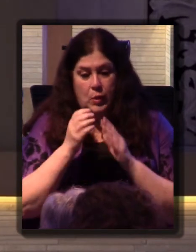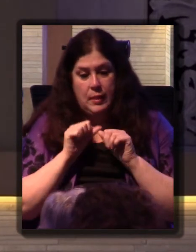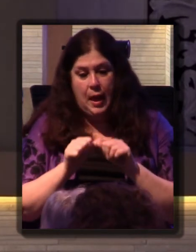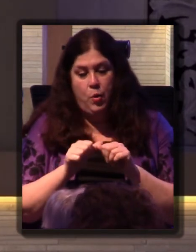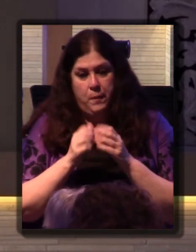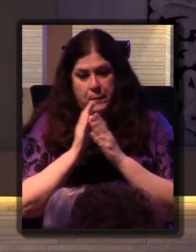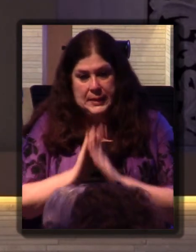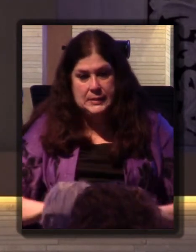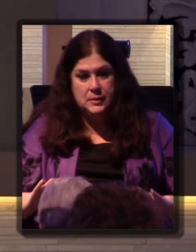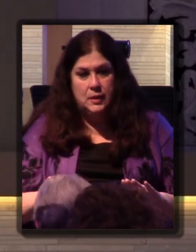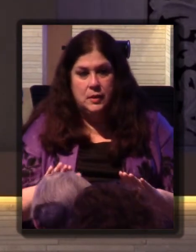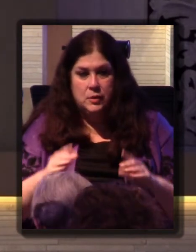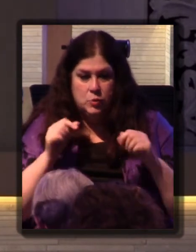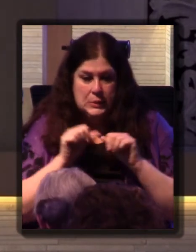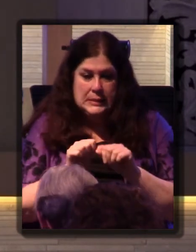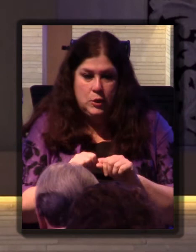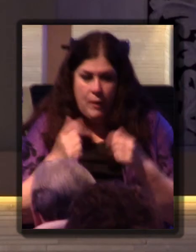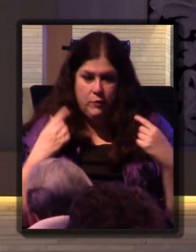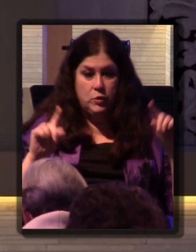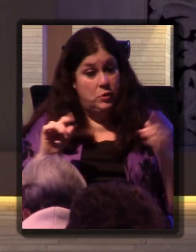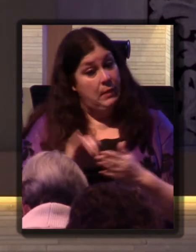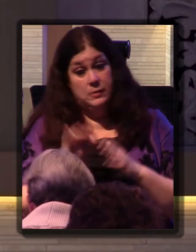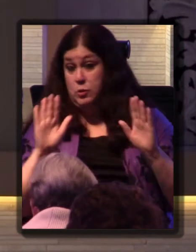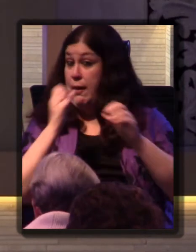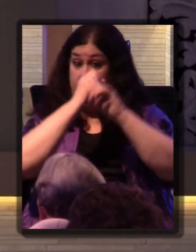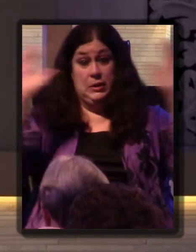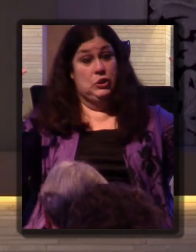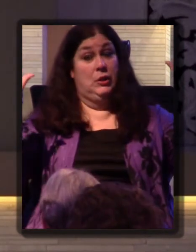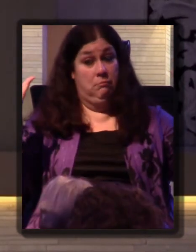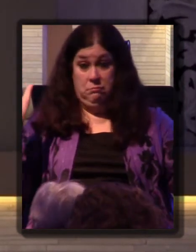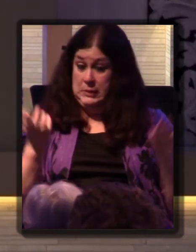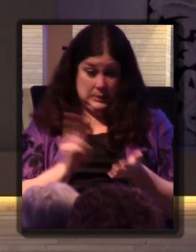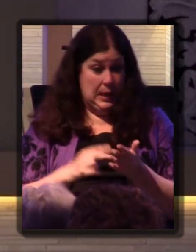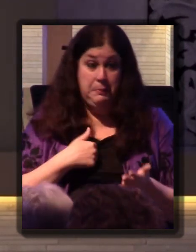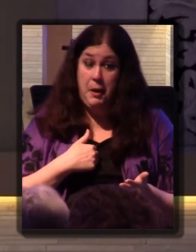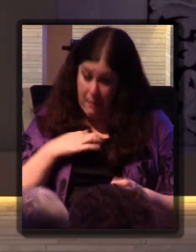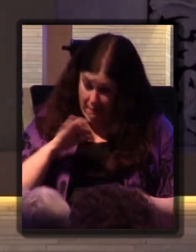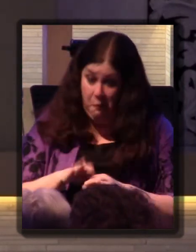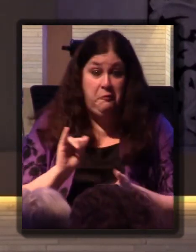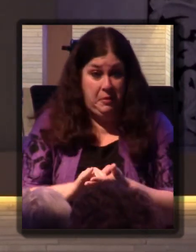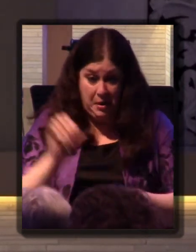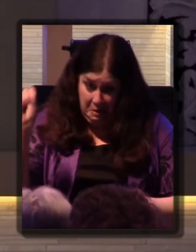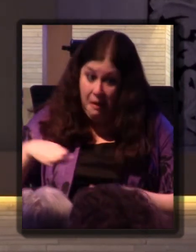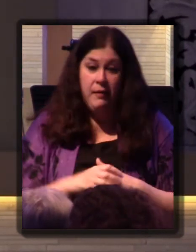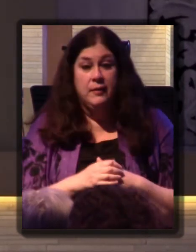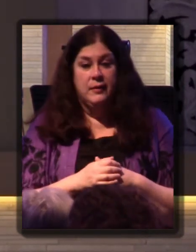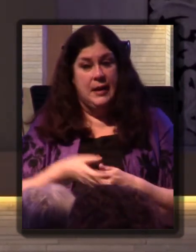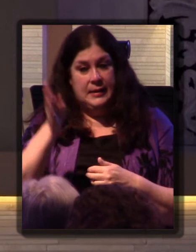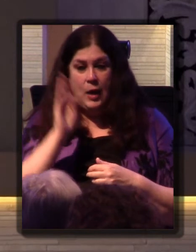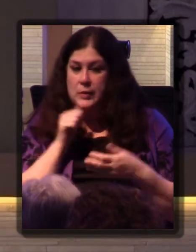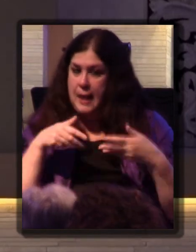to allow peace to hold and flourish. That's a great vision, isn't it? Sign me up. I'll vote for